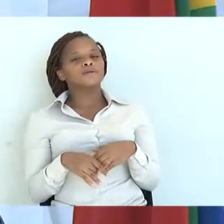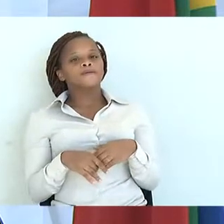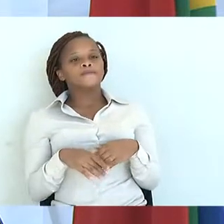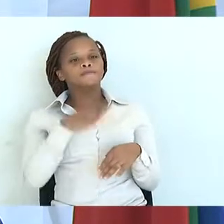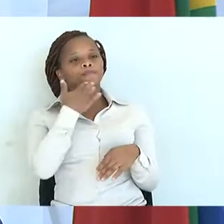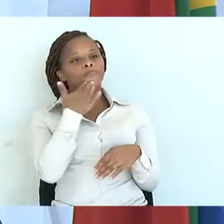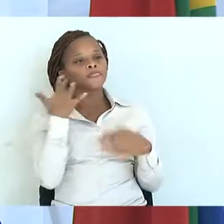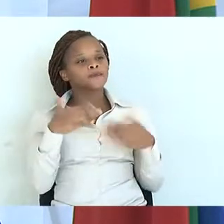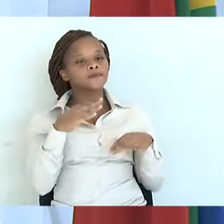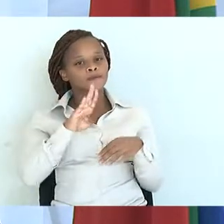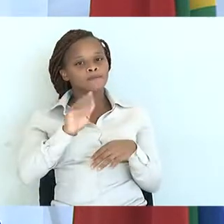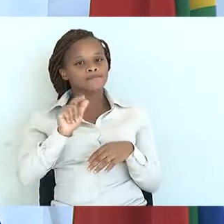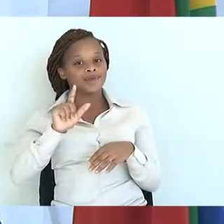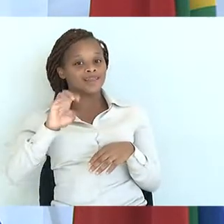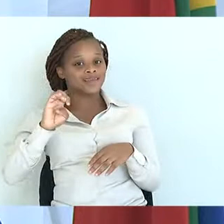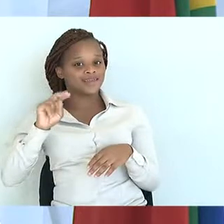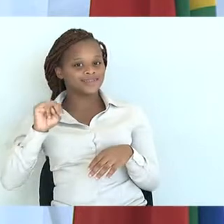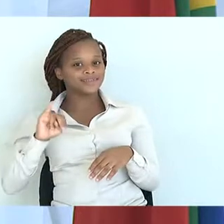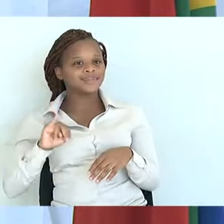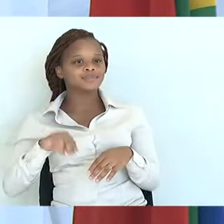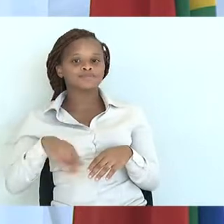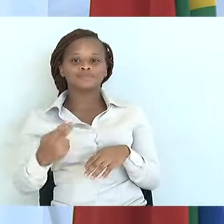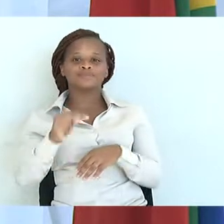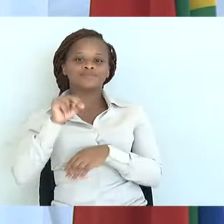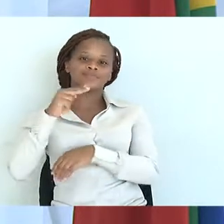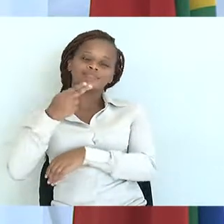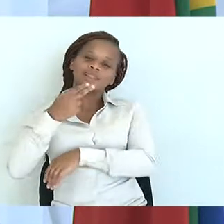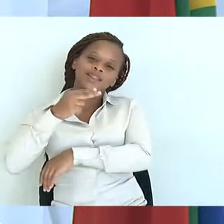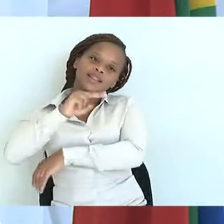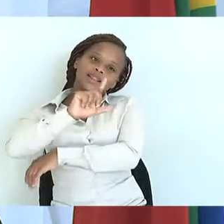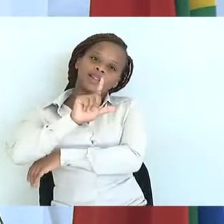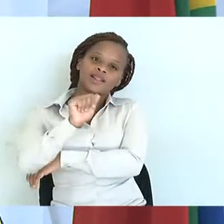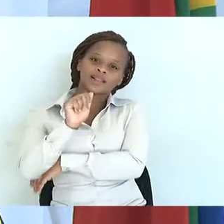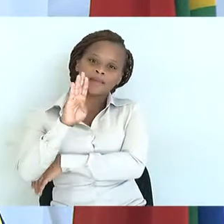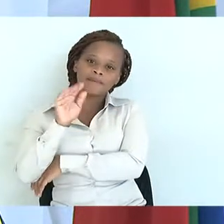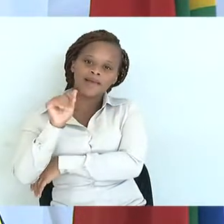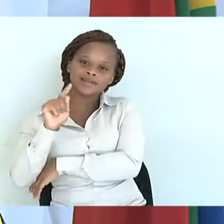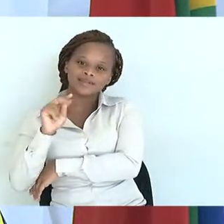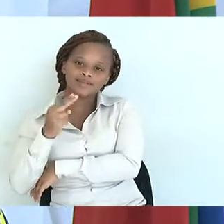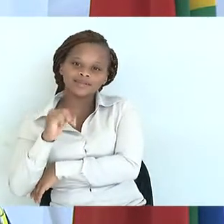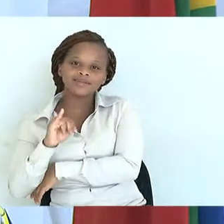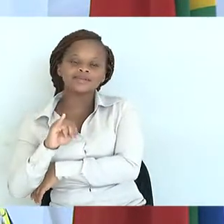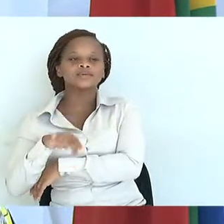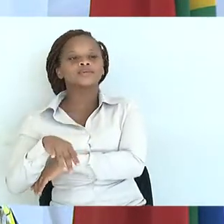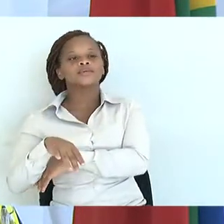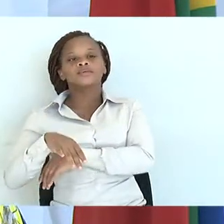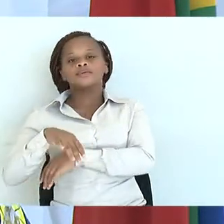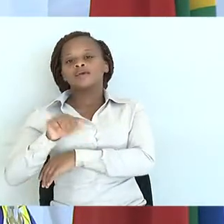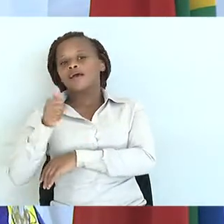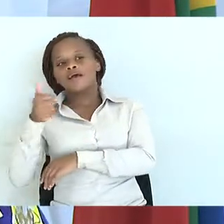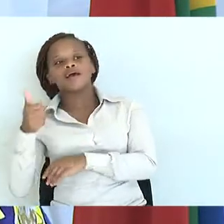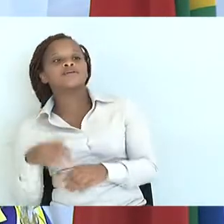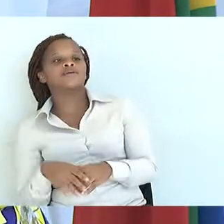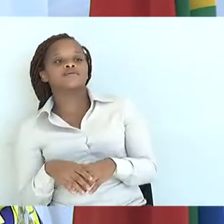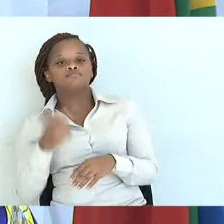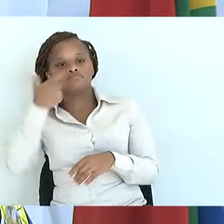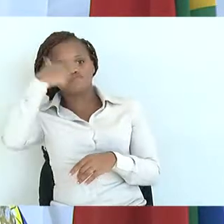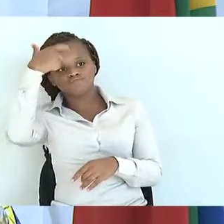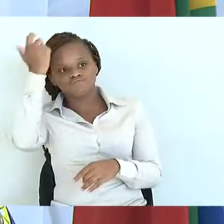enkosini uBaleni nenkosi uNhlabathi neinduna zamakhosi nabahambisana namakhosi.